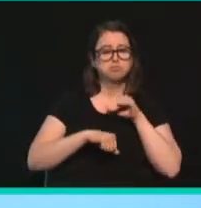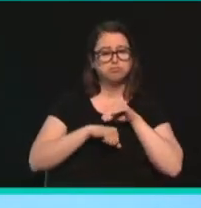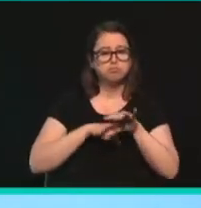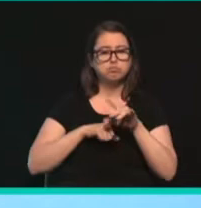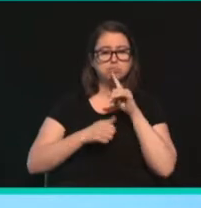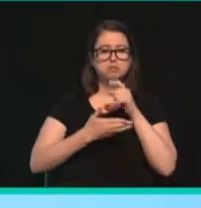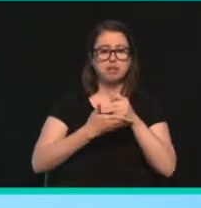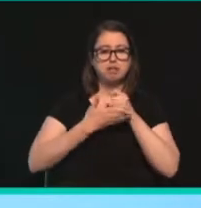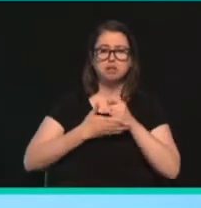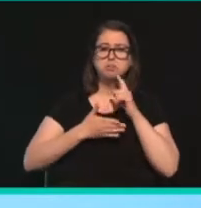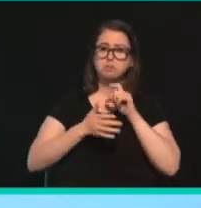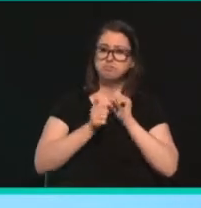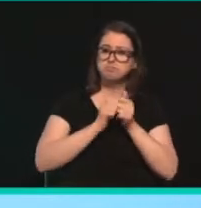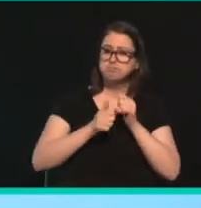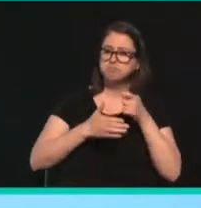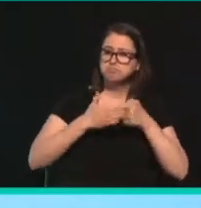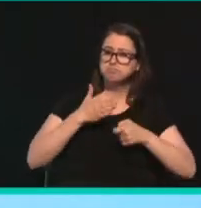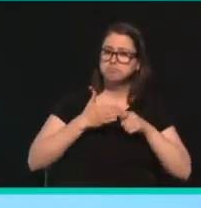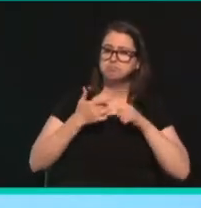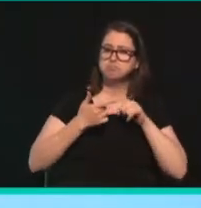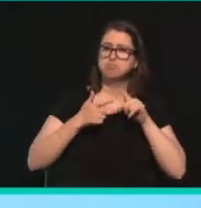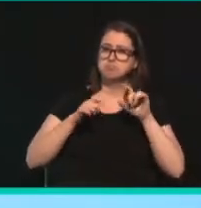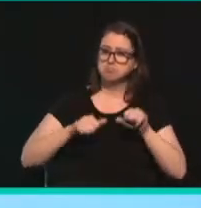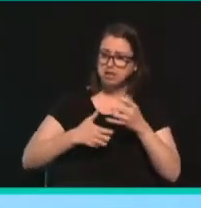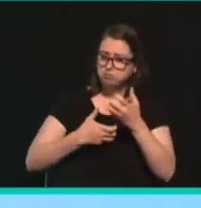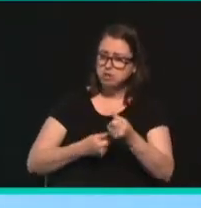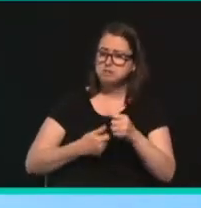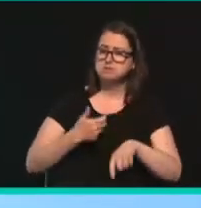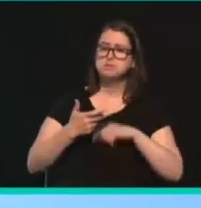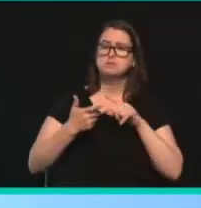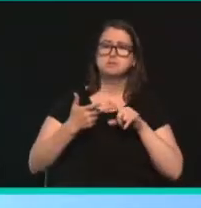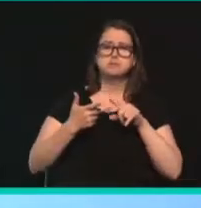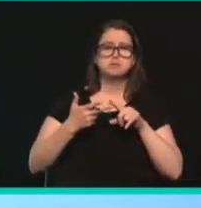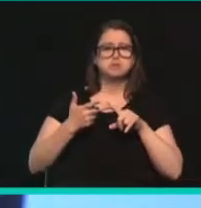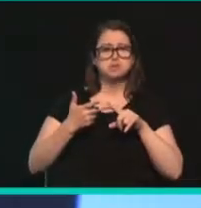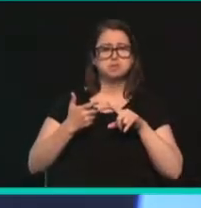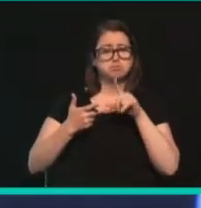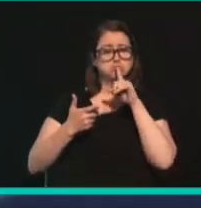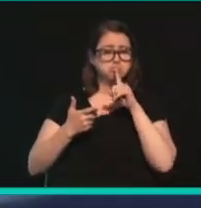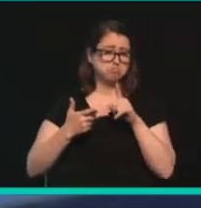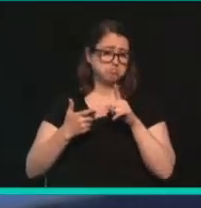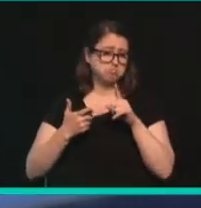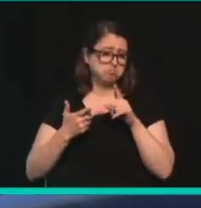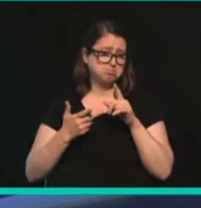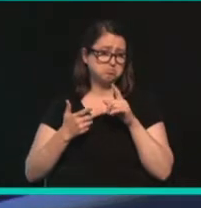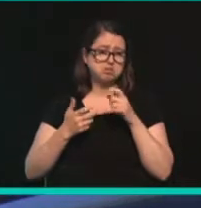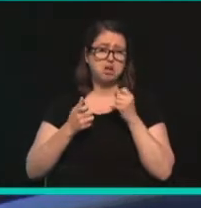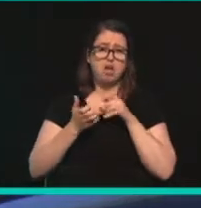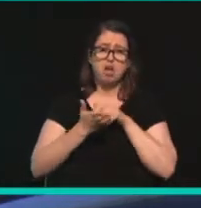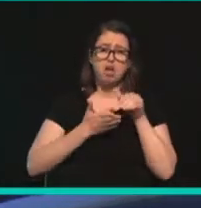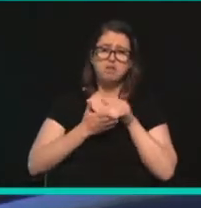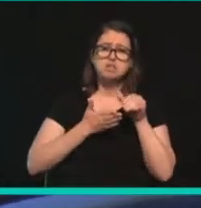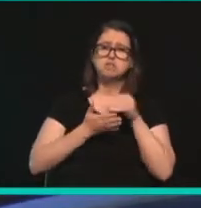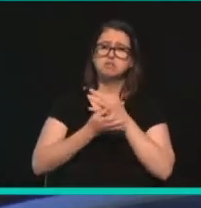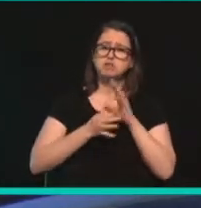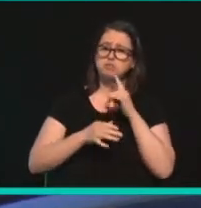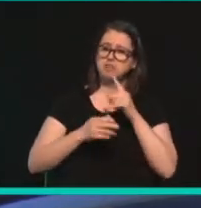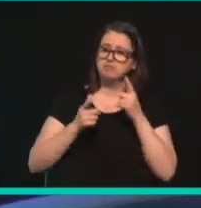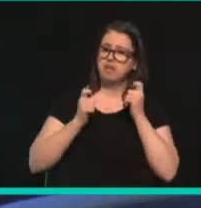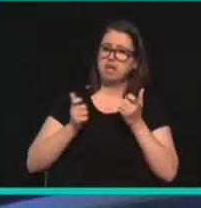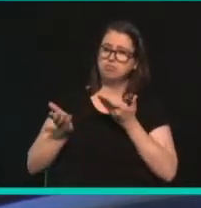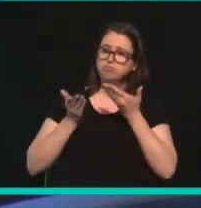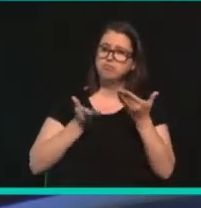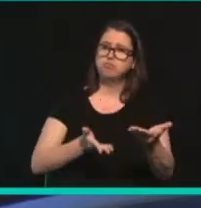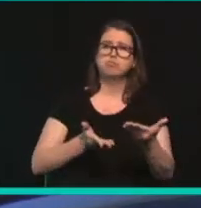recommends competitive prices, it's reliable, it's free. Many times they have specials and fast delivery.